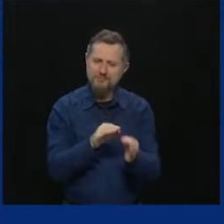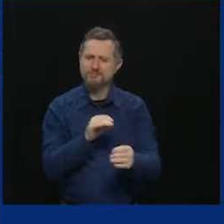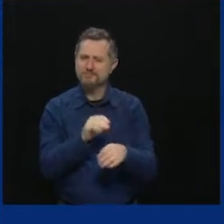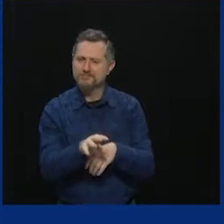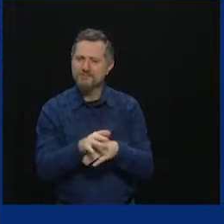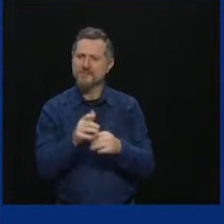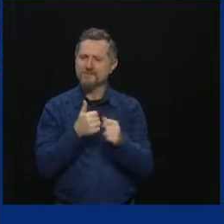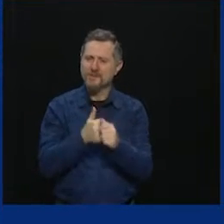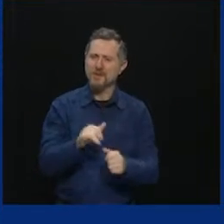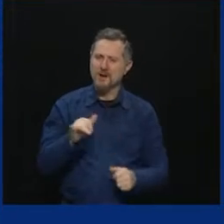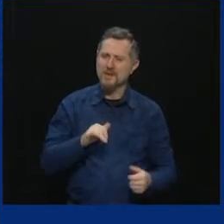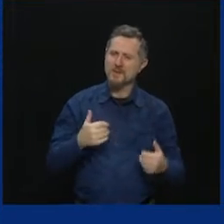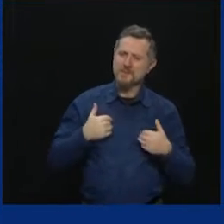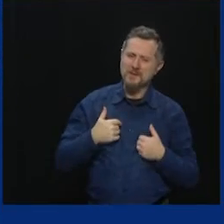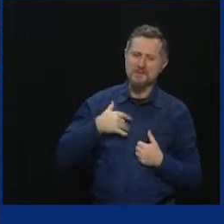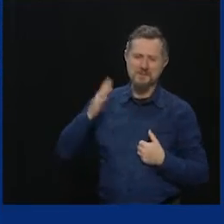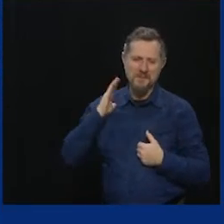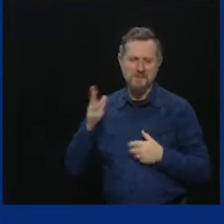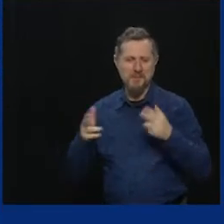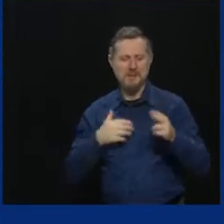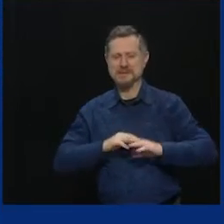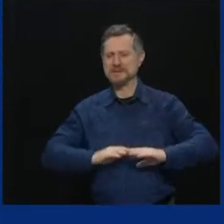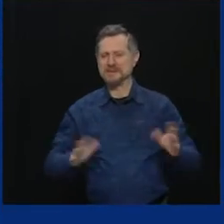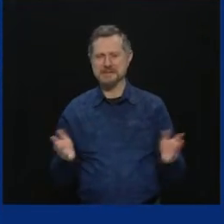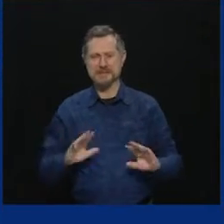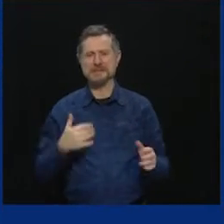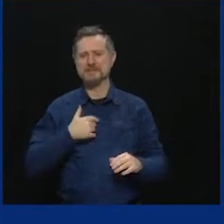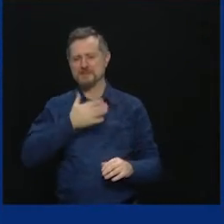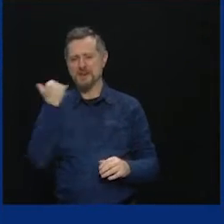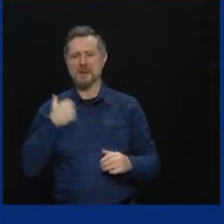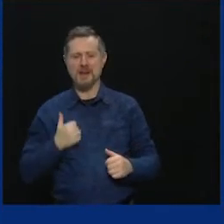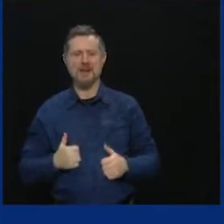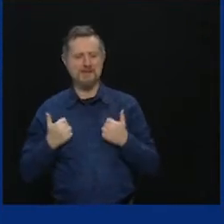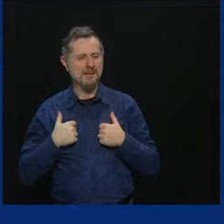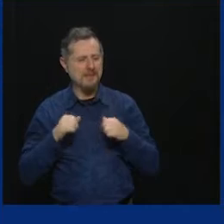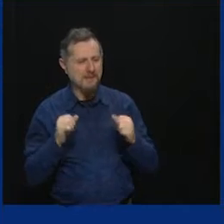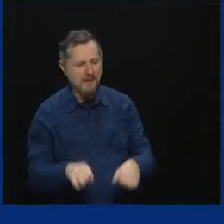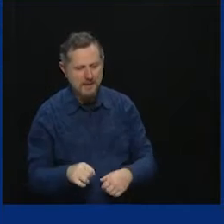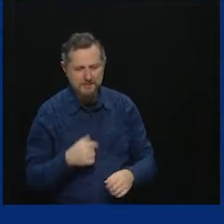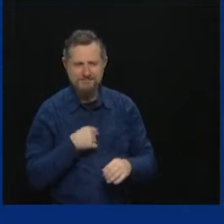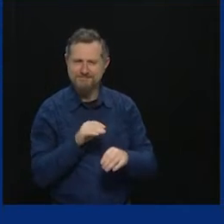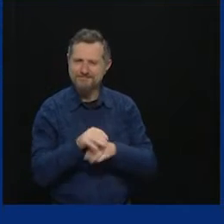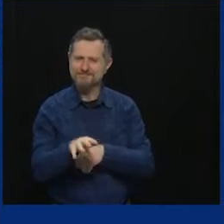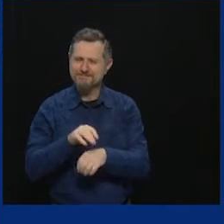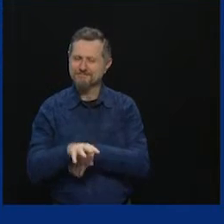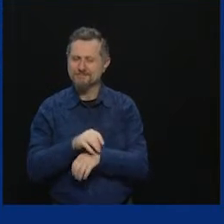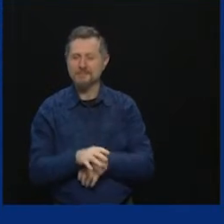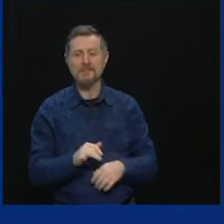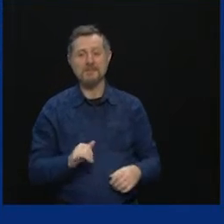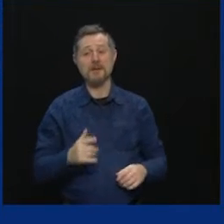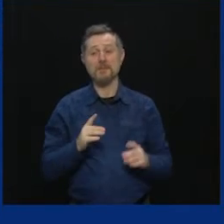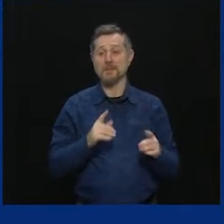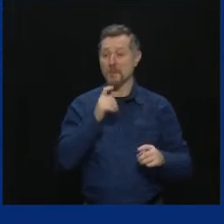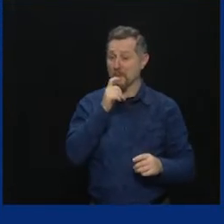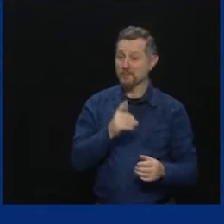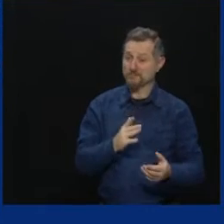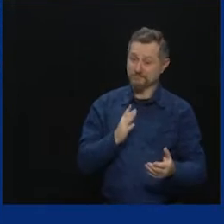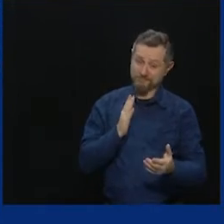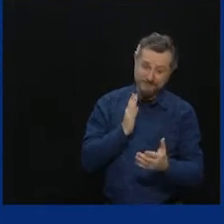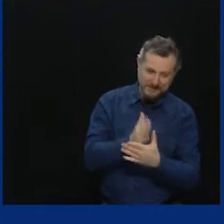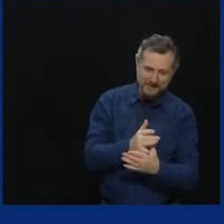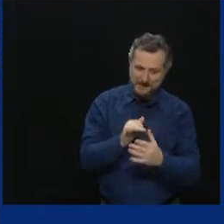me. Don't follow the path I did because there's a better way. And the violence disruptors and interveners are truly the ones who have